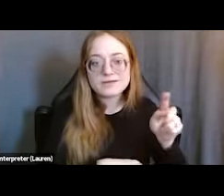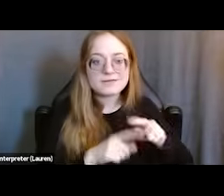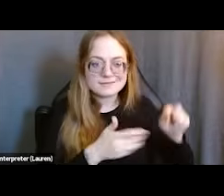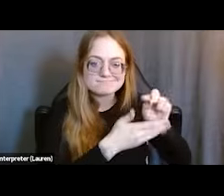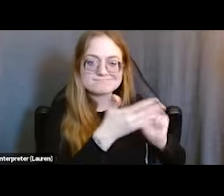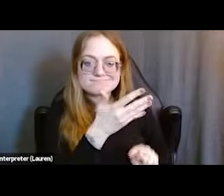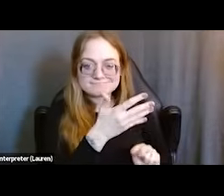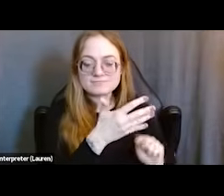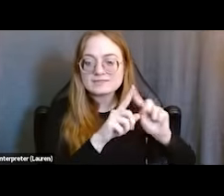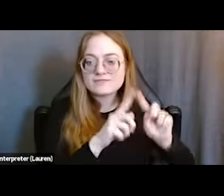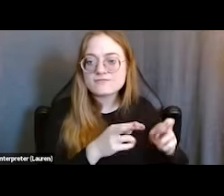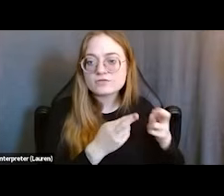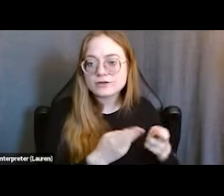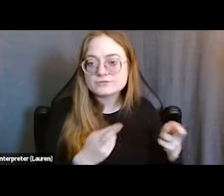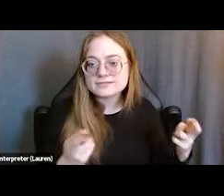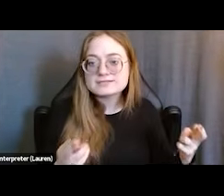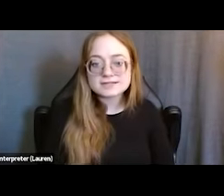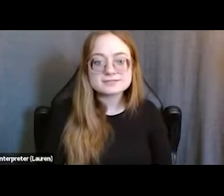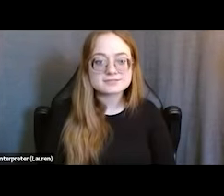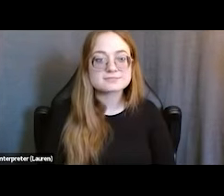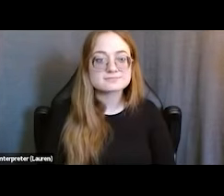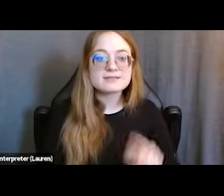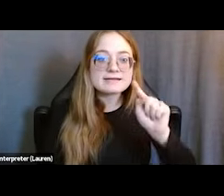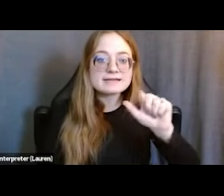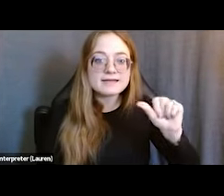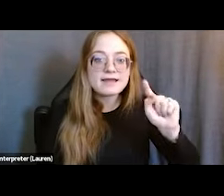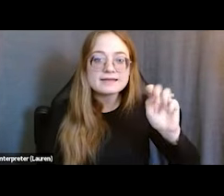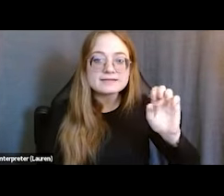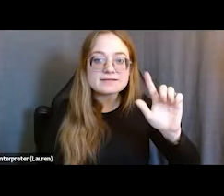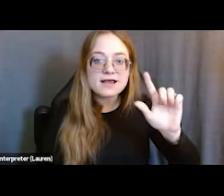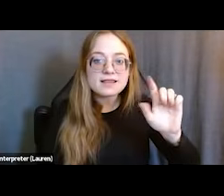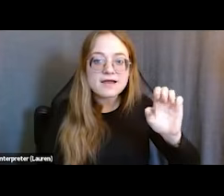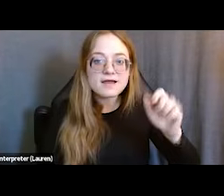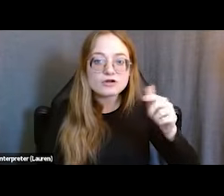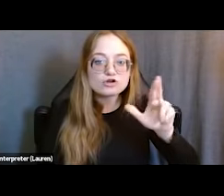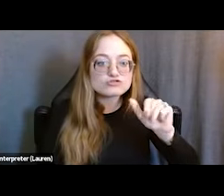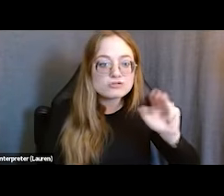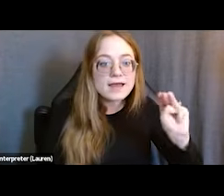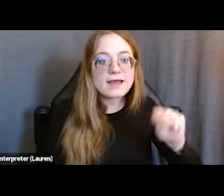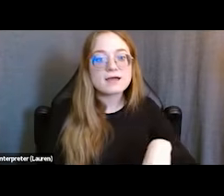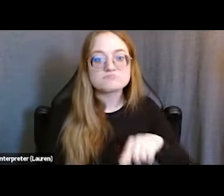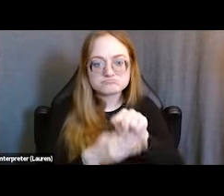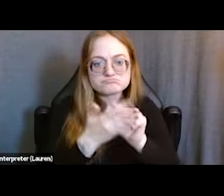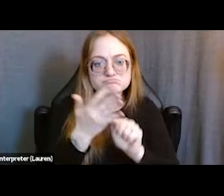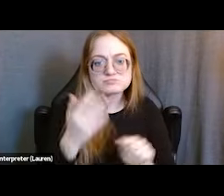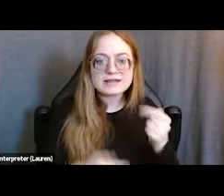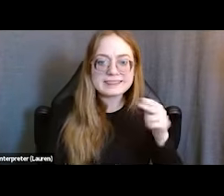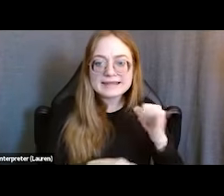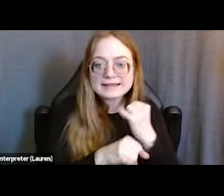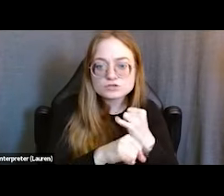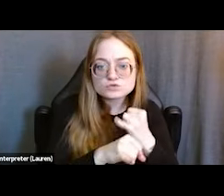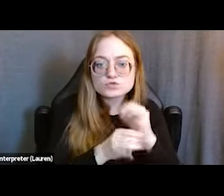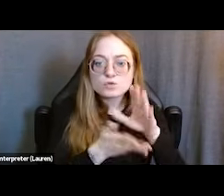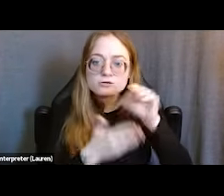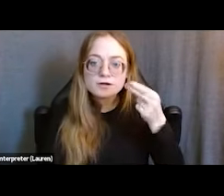whole module on mobile response and stabilization and the building of system and care modules that are available free that on this link that you're